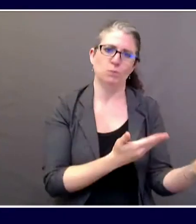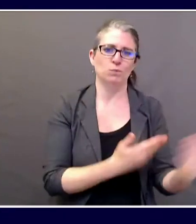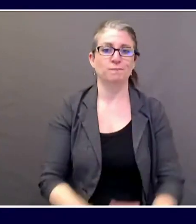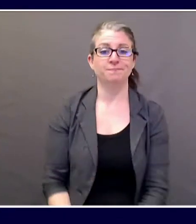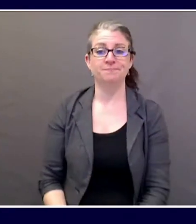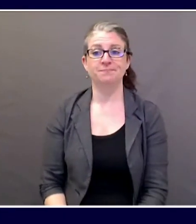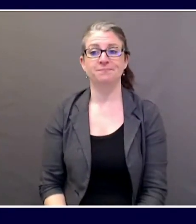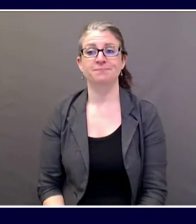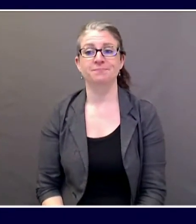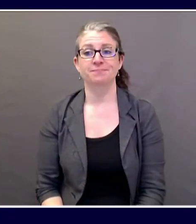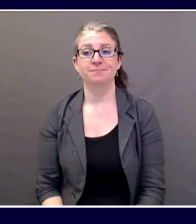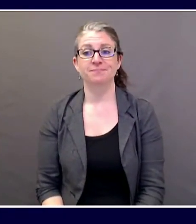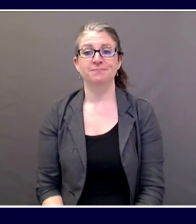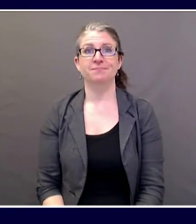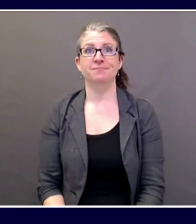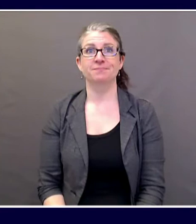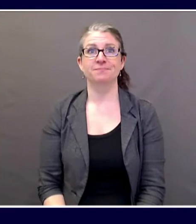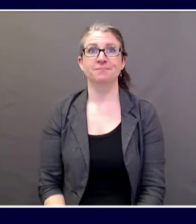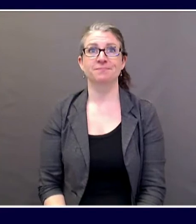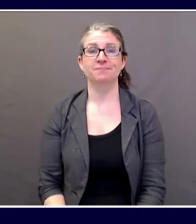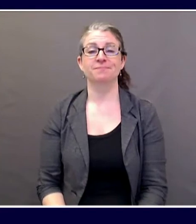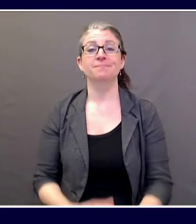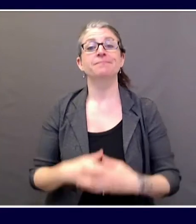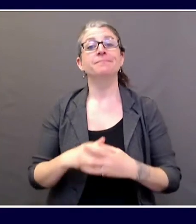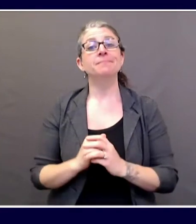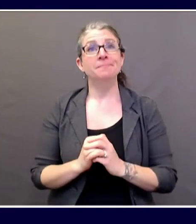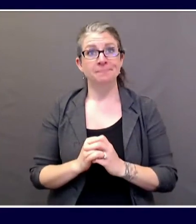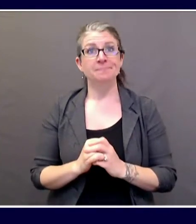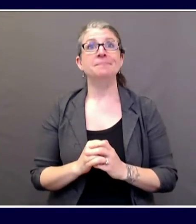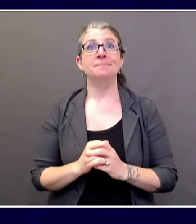comes on top of a very difficult and grueling year for